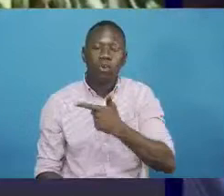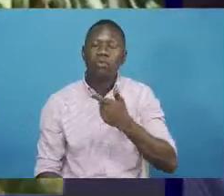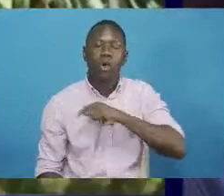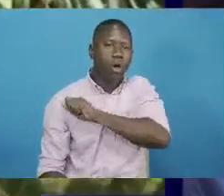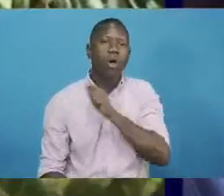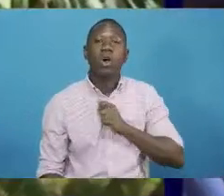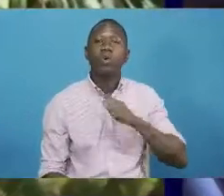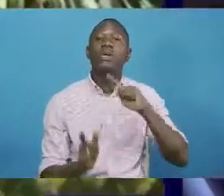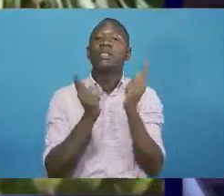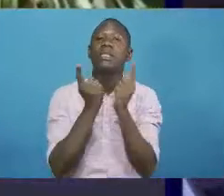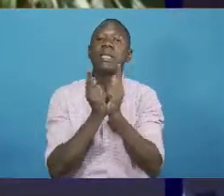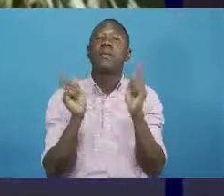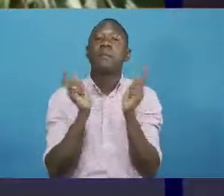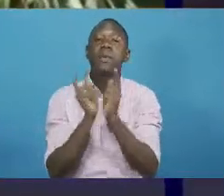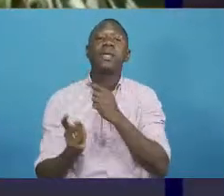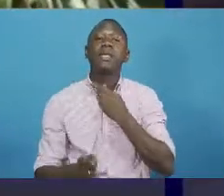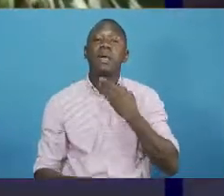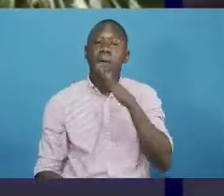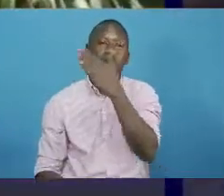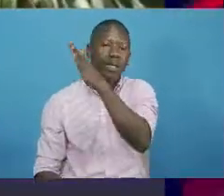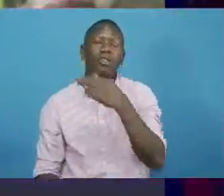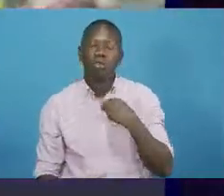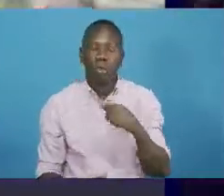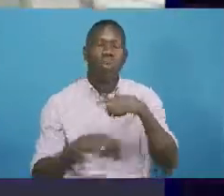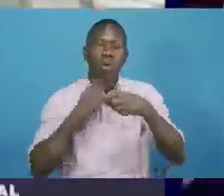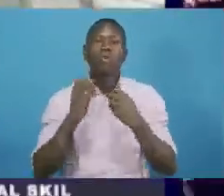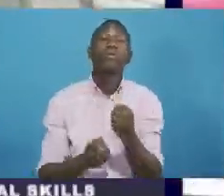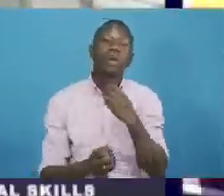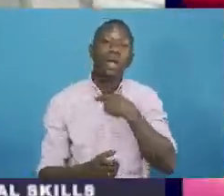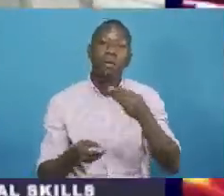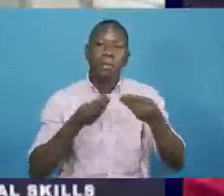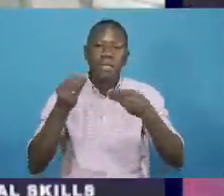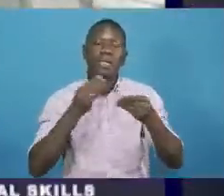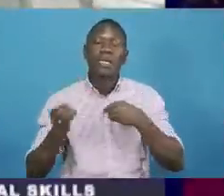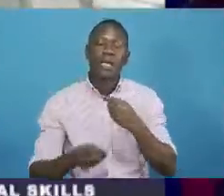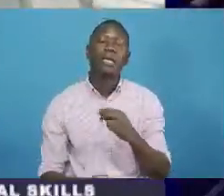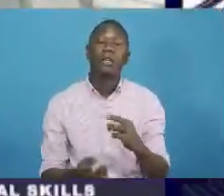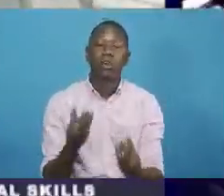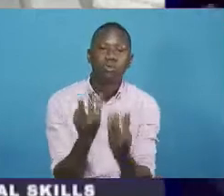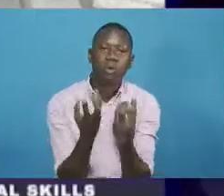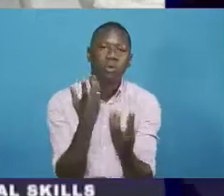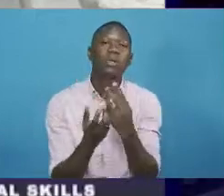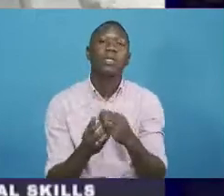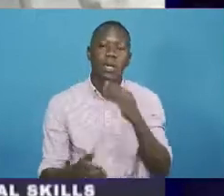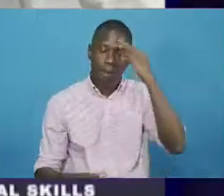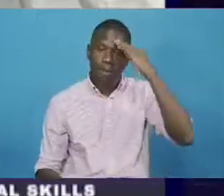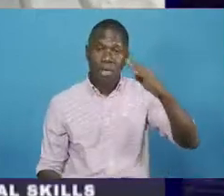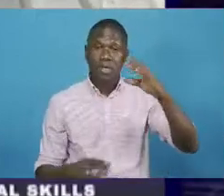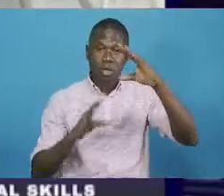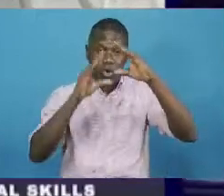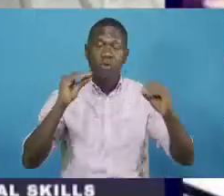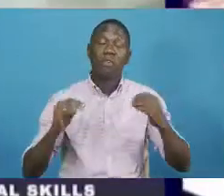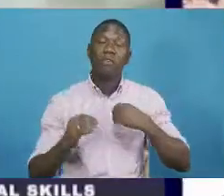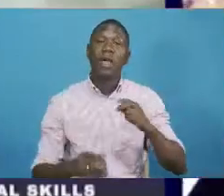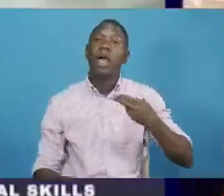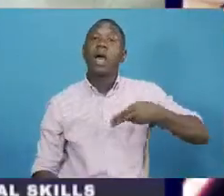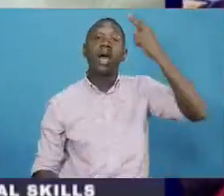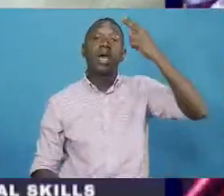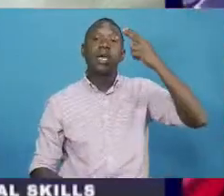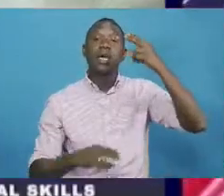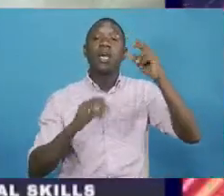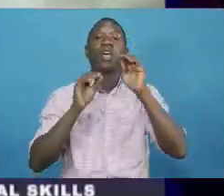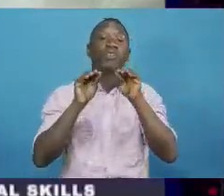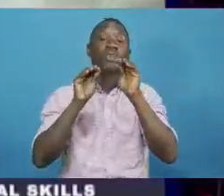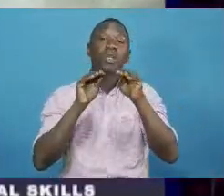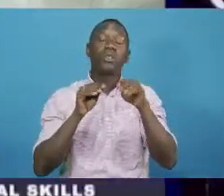in entrepreneurship skills and horticulture. The Ministry of Higher Education, in collaboration with the UNESCO Dakar office on